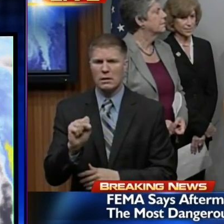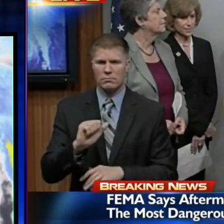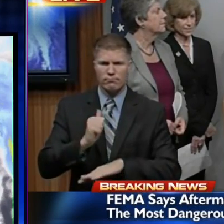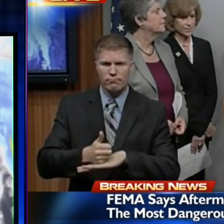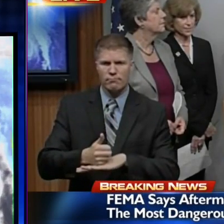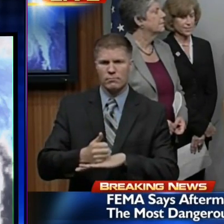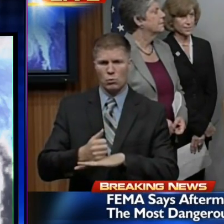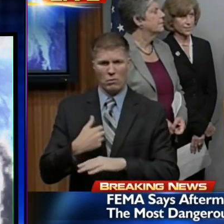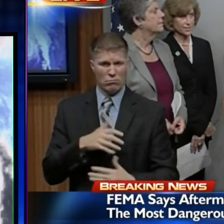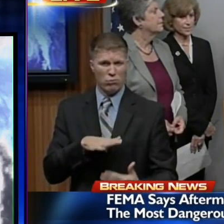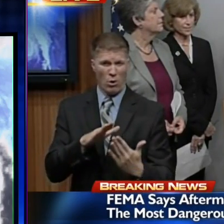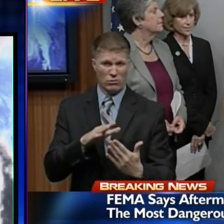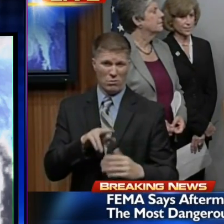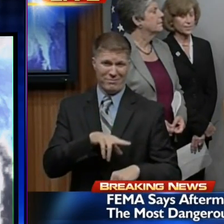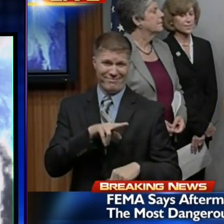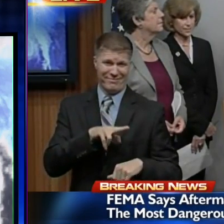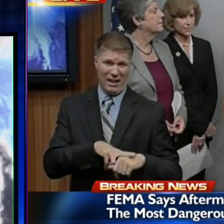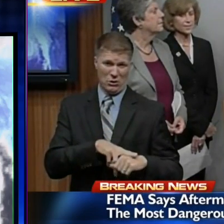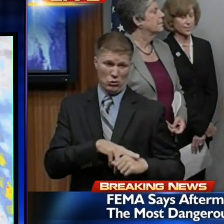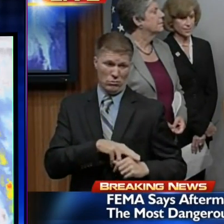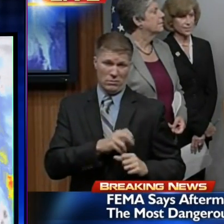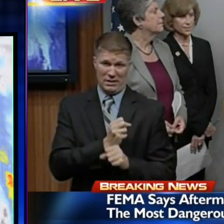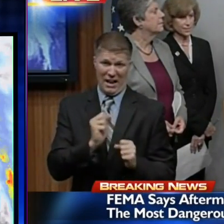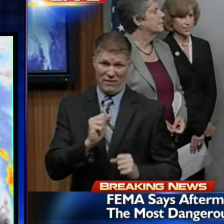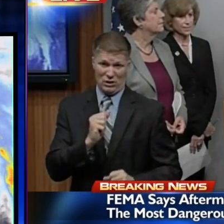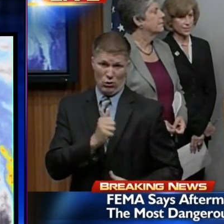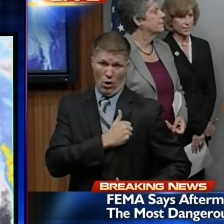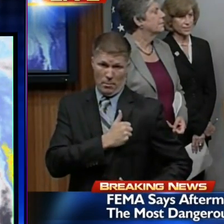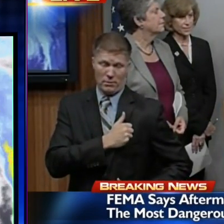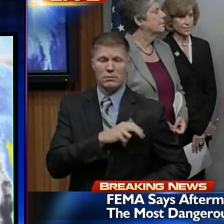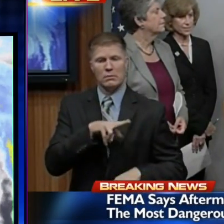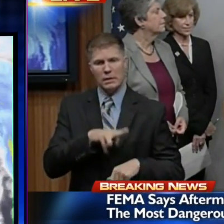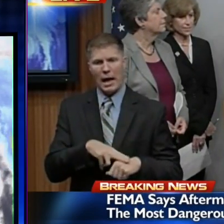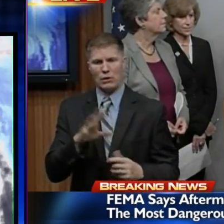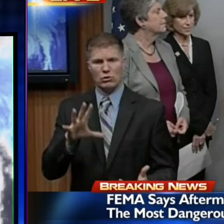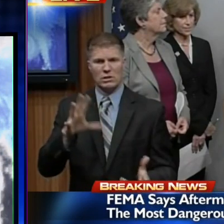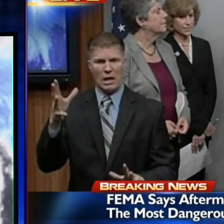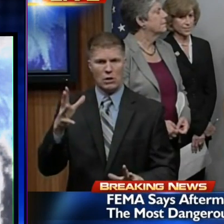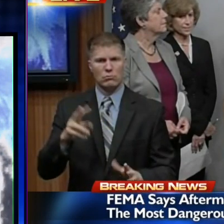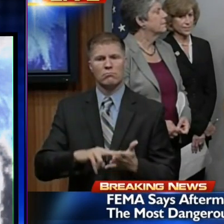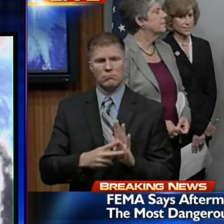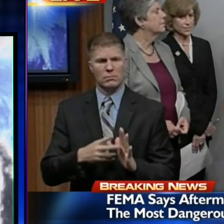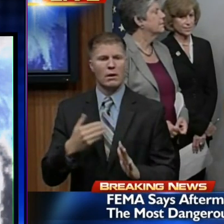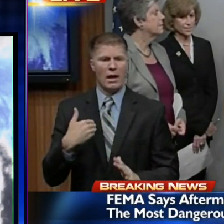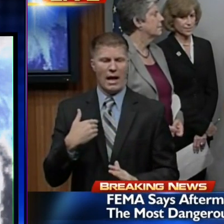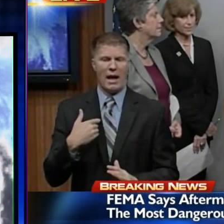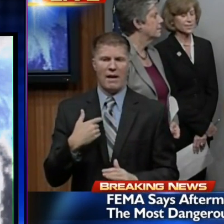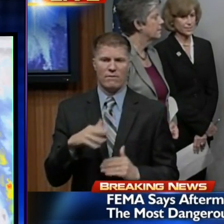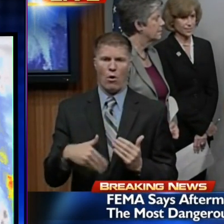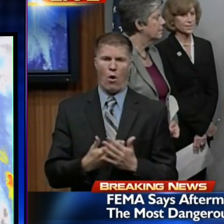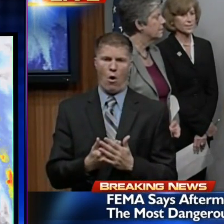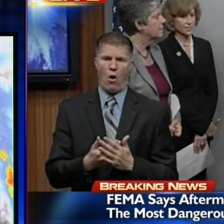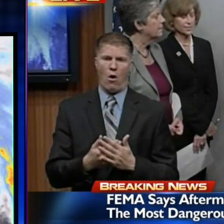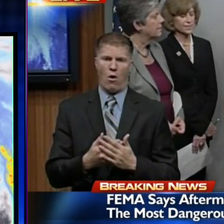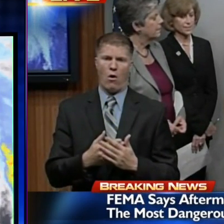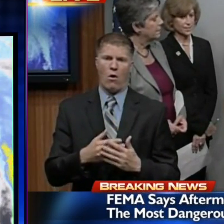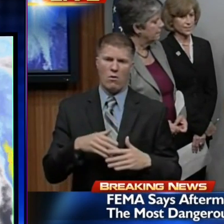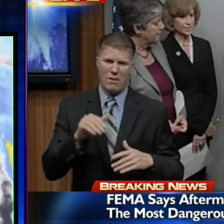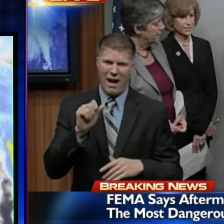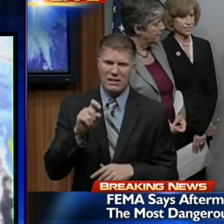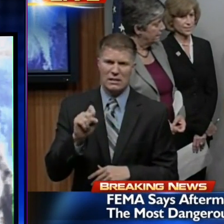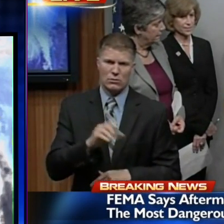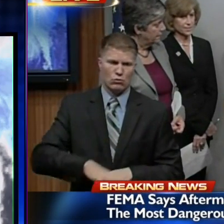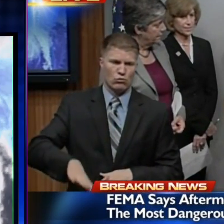Army viewpoint as a national disaster, which gives us access to all of the resources from all 50 states across America, and